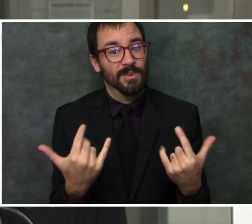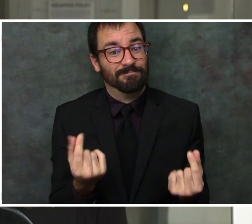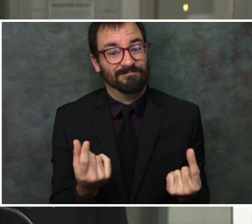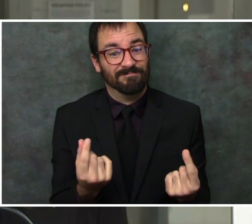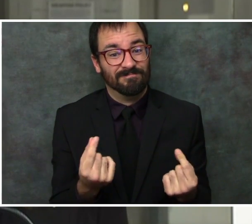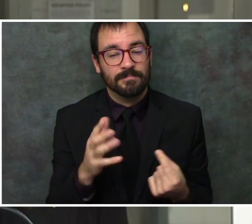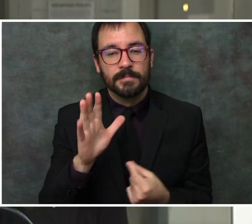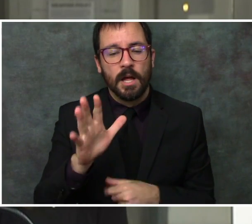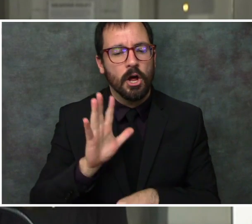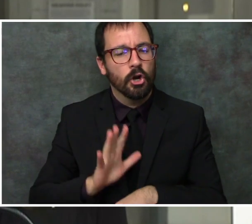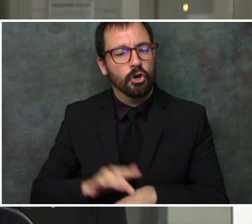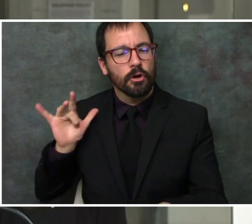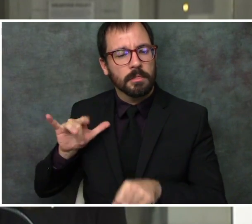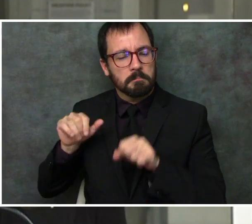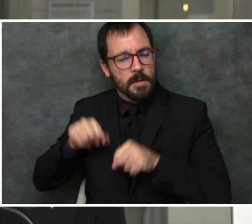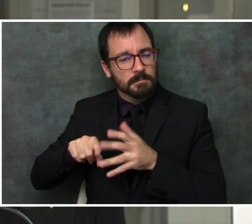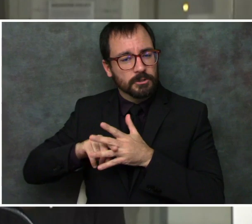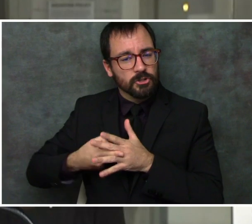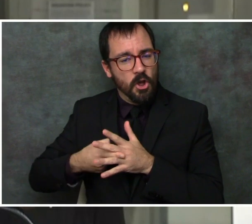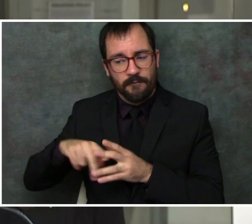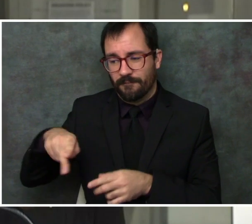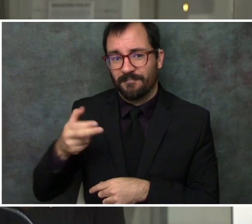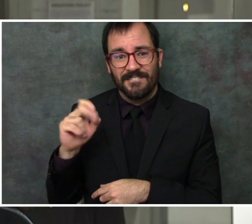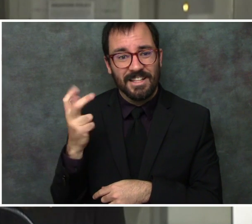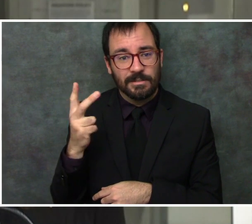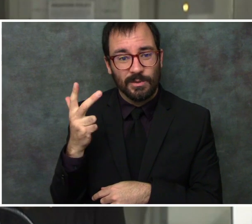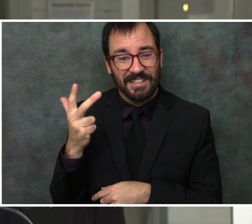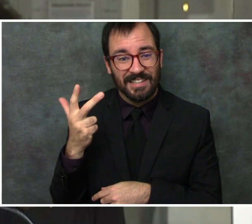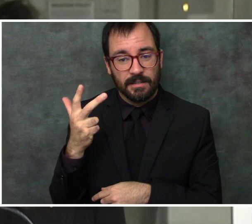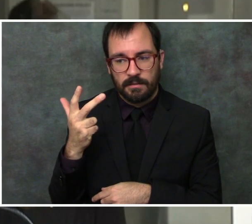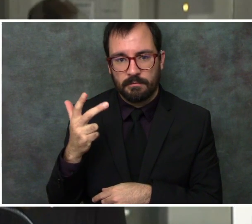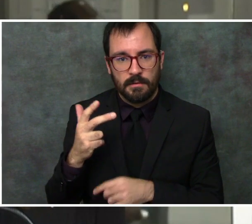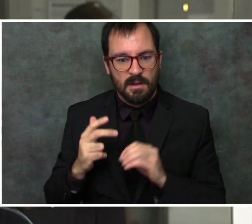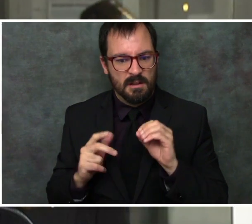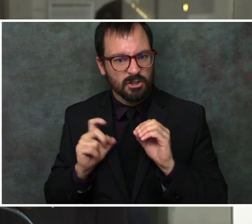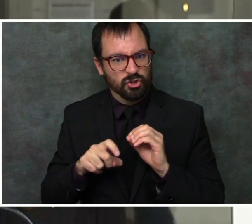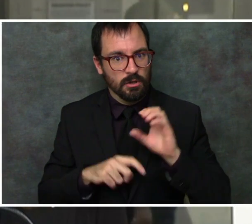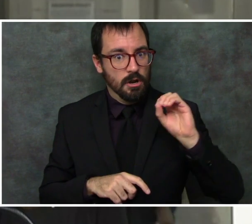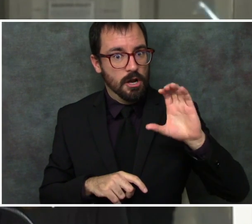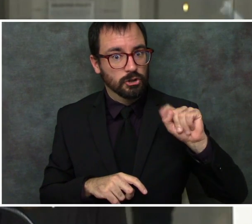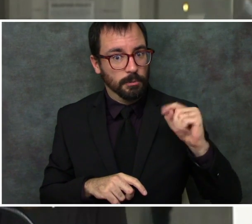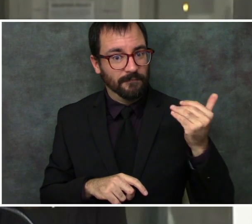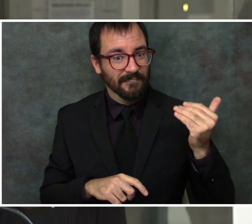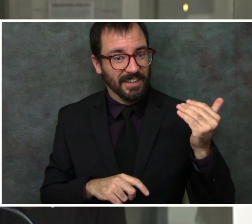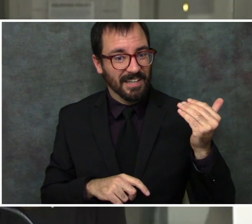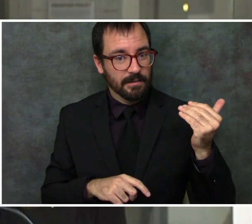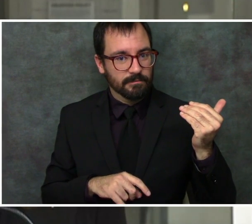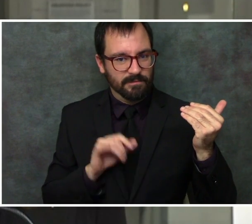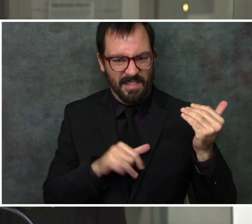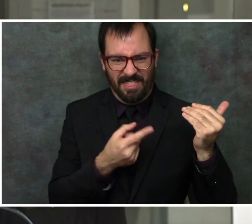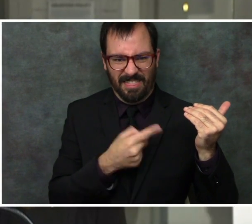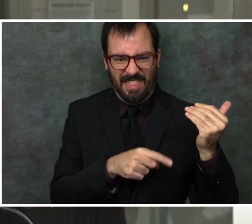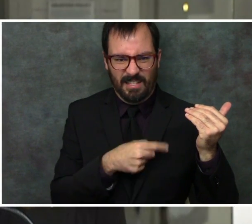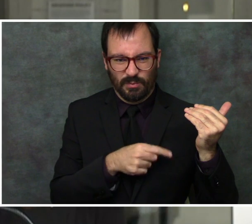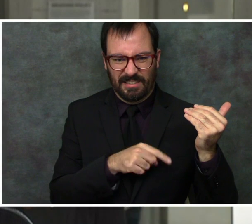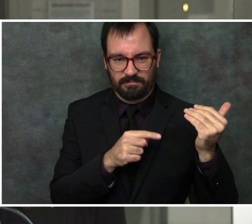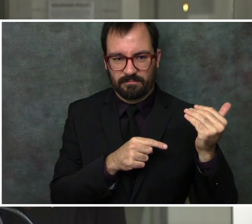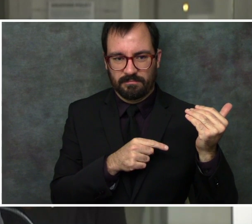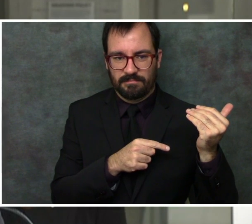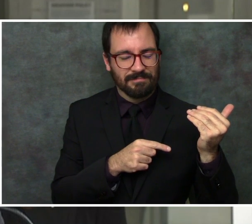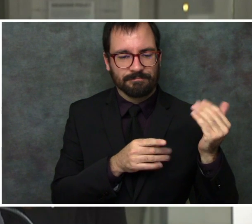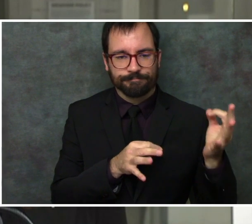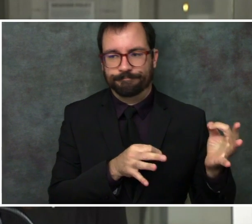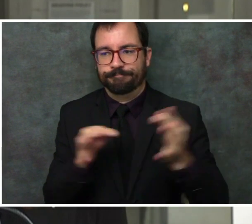for phase 3 from October 15th, which was next week, to October 22nd. It means as of